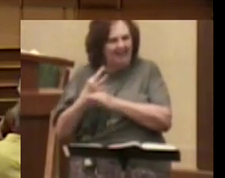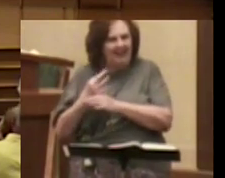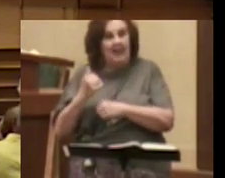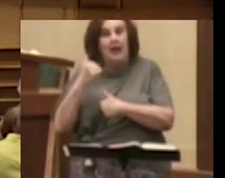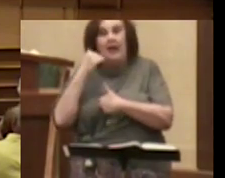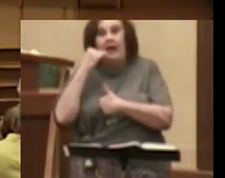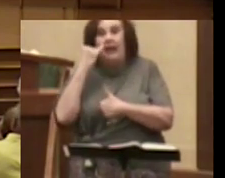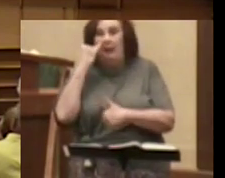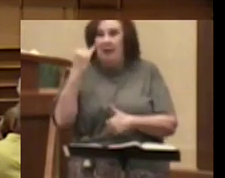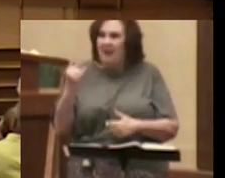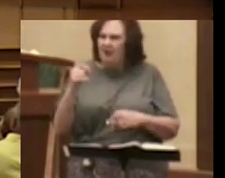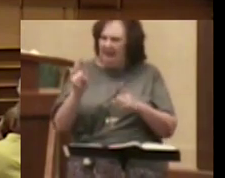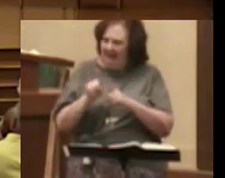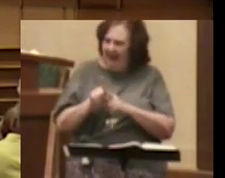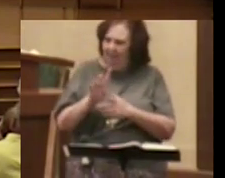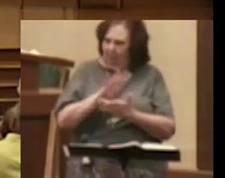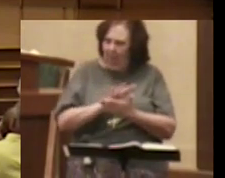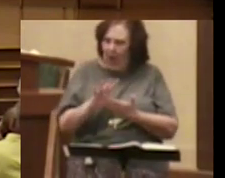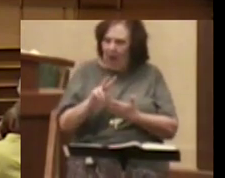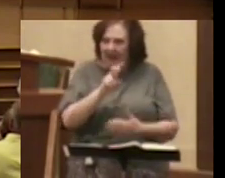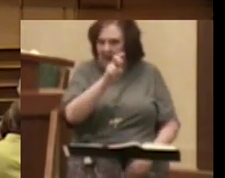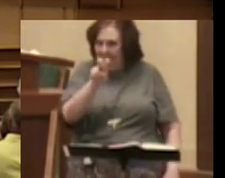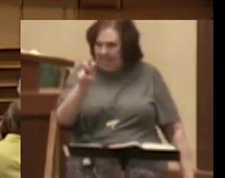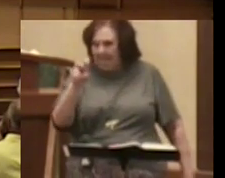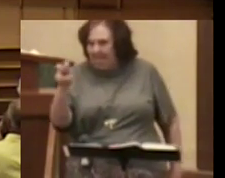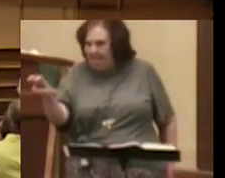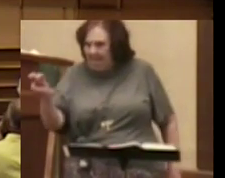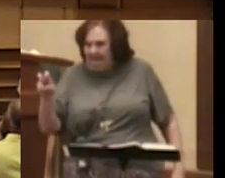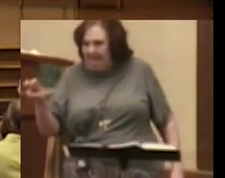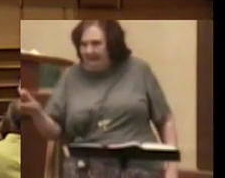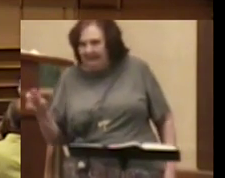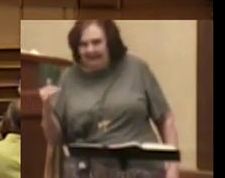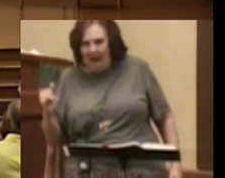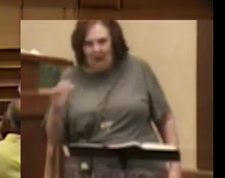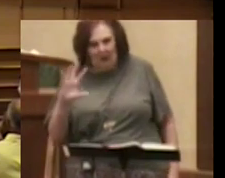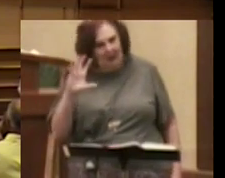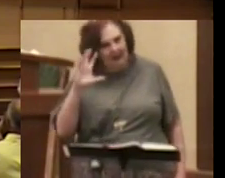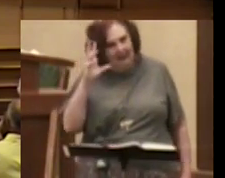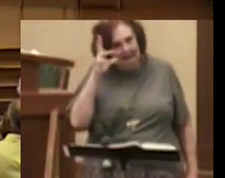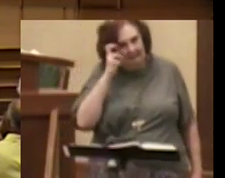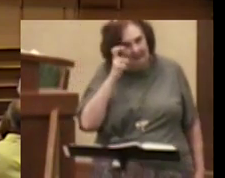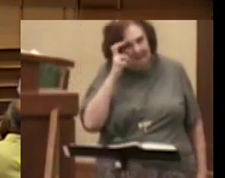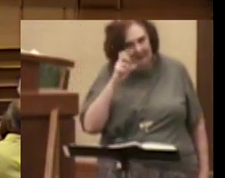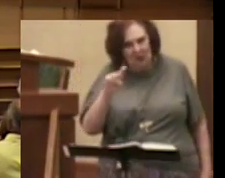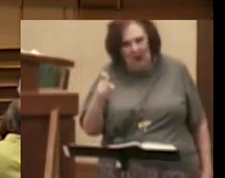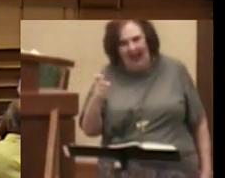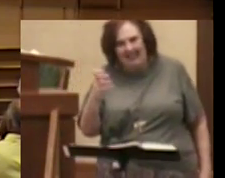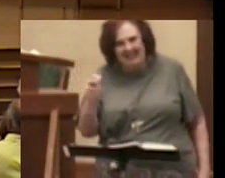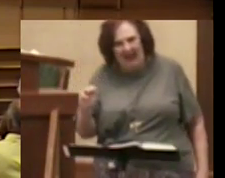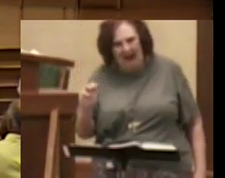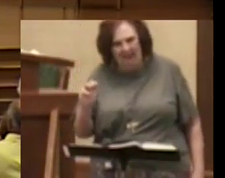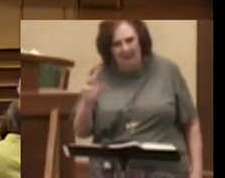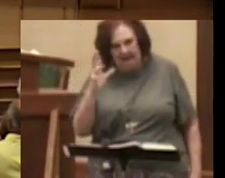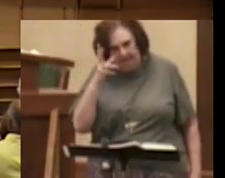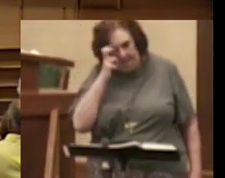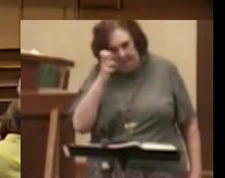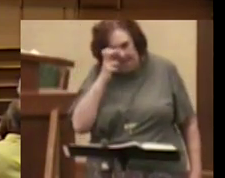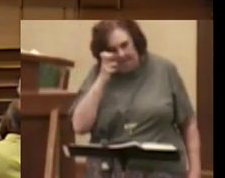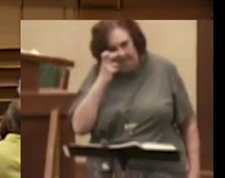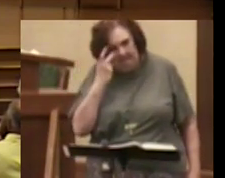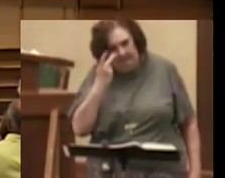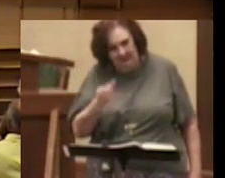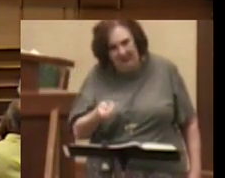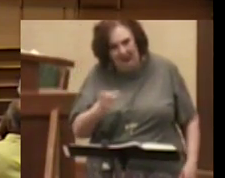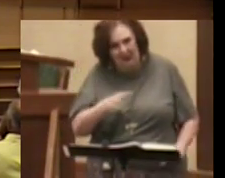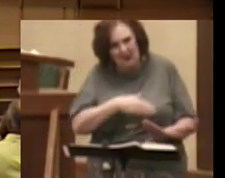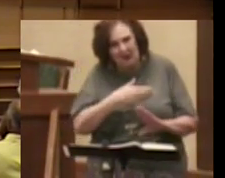like a 4-week road trip, that you have tuned your radio into the XM station entitled The Psalms, and we are